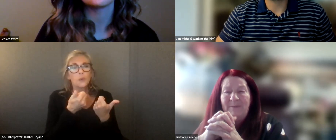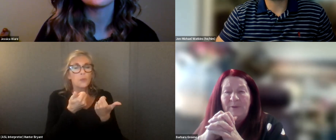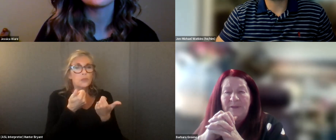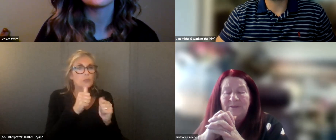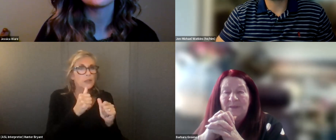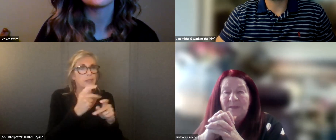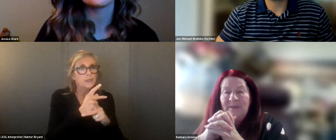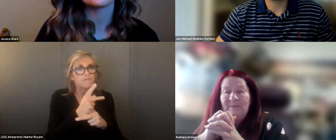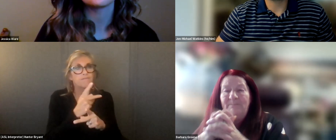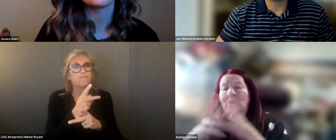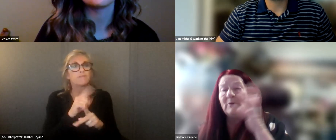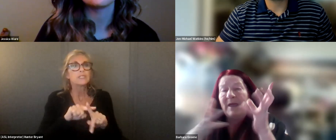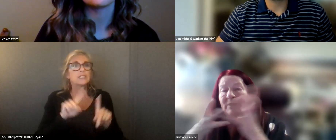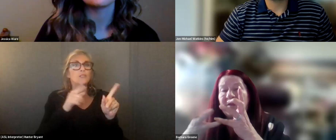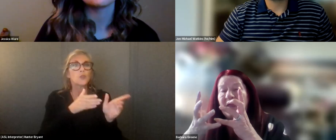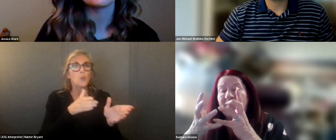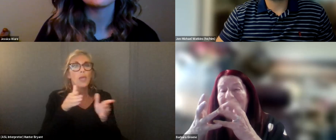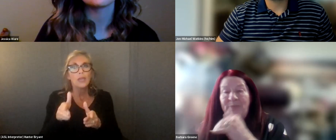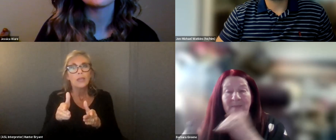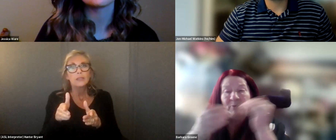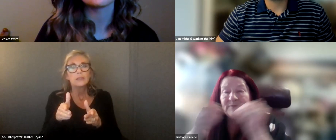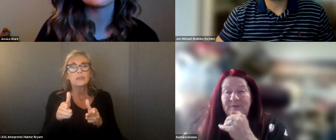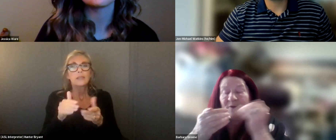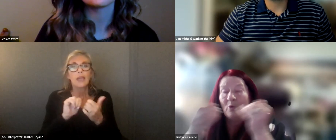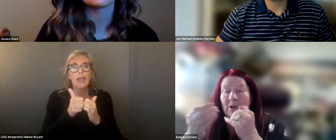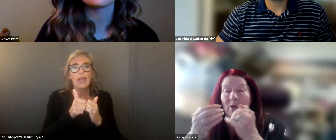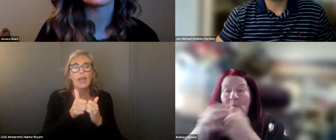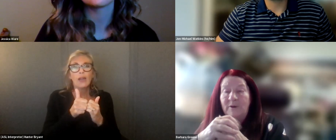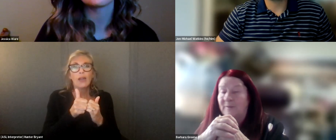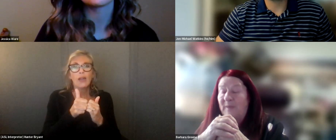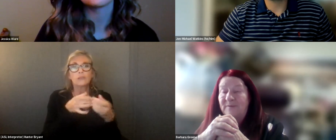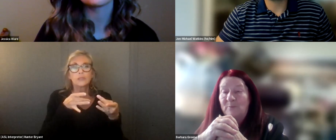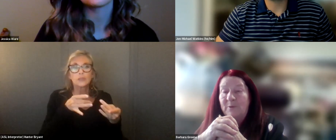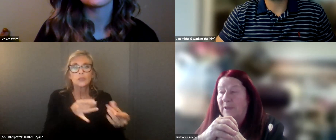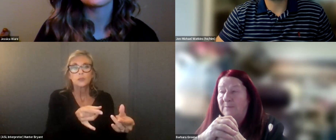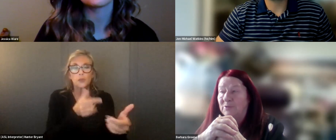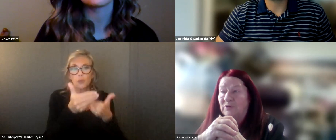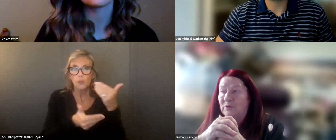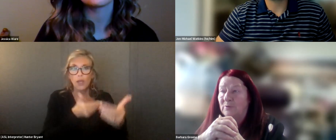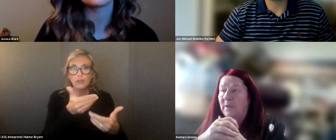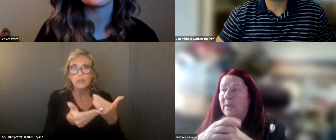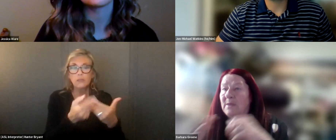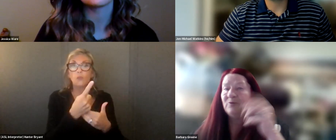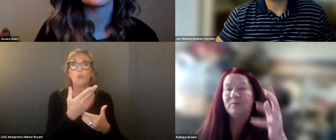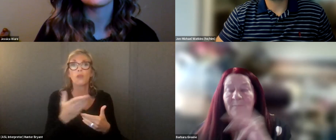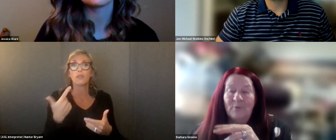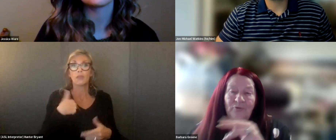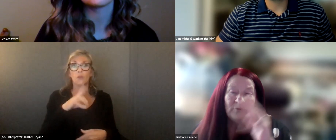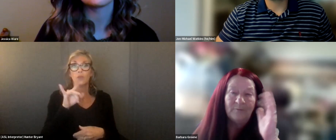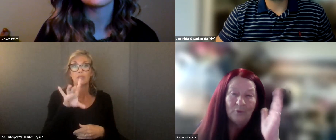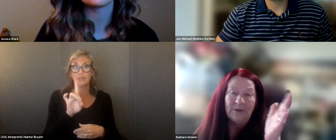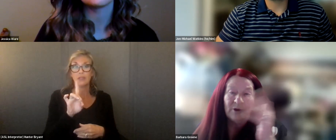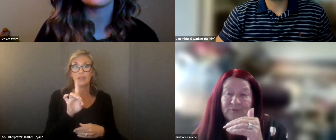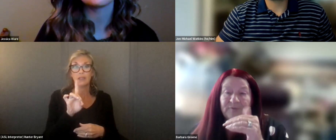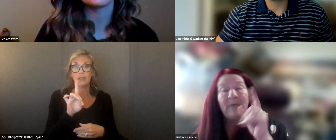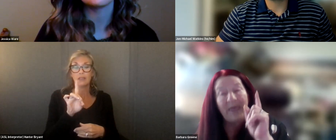that maybe we can figure out to kind of help that process go along. One of the things that we were able to do just by virtue